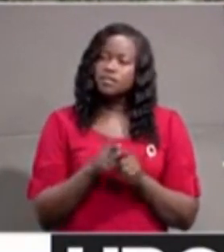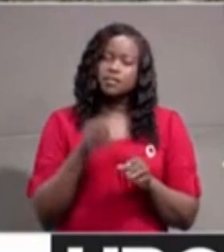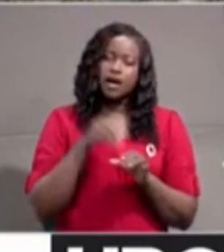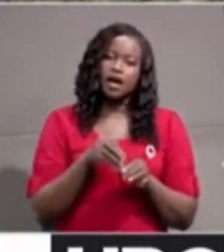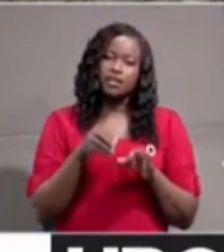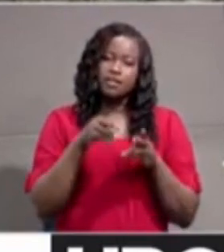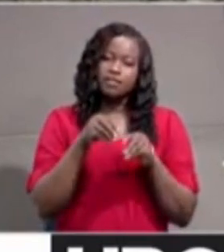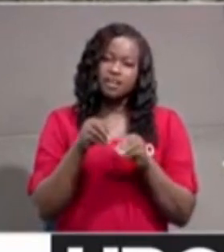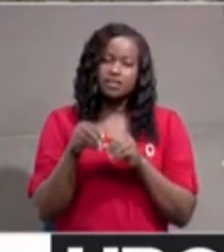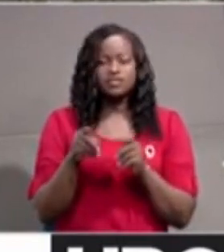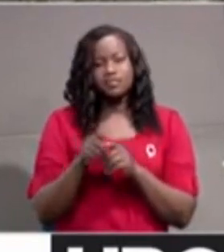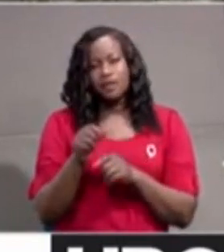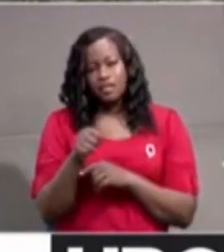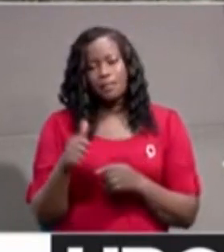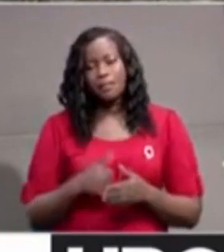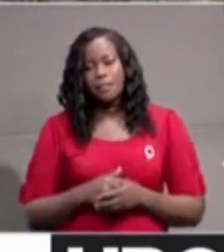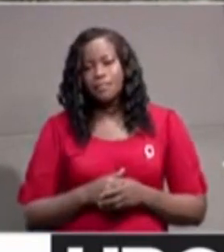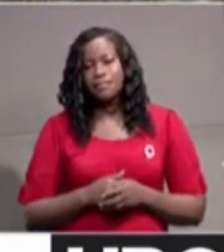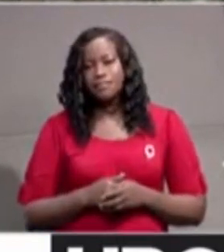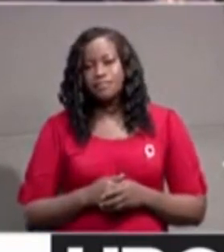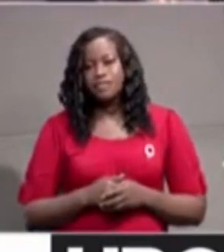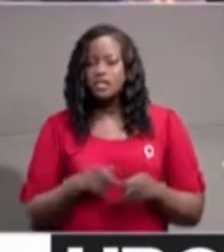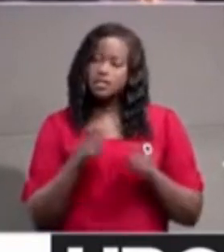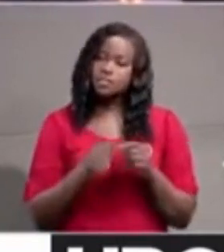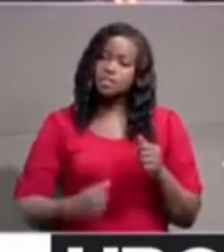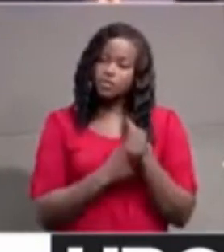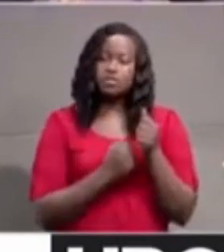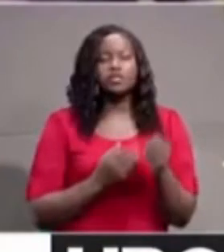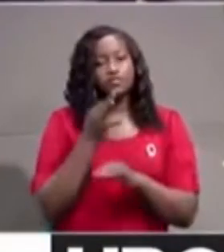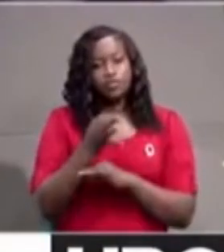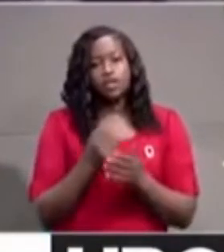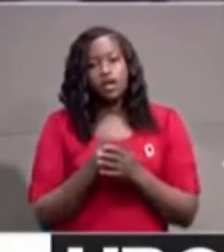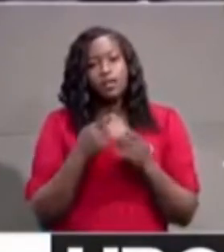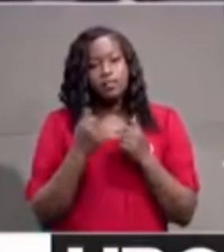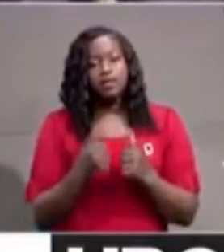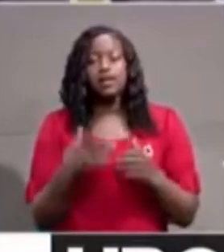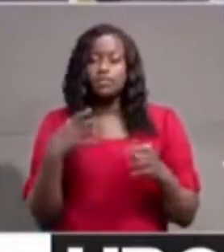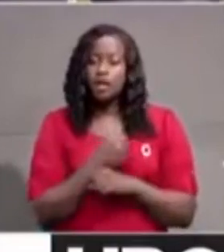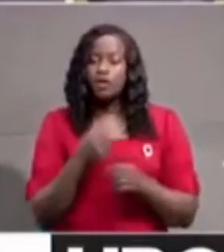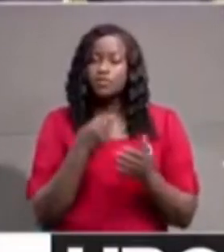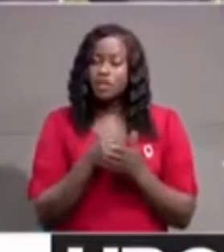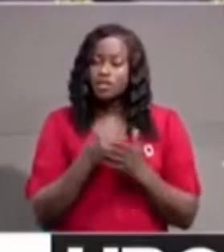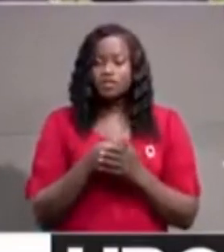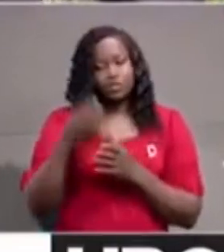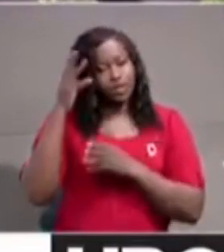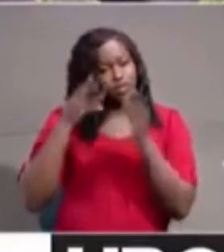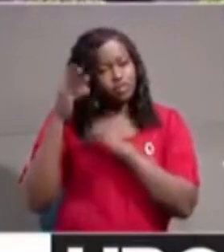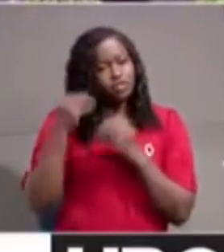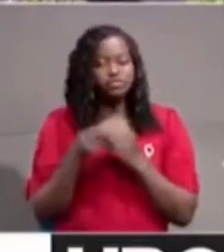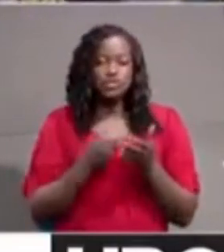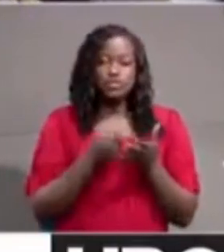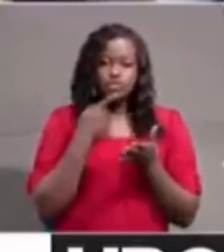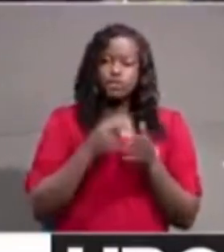and all machinery I support in the future. However, lack of financial education among the rice